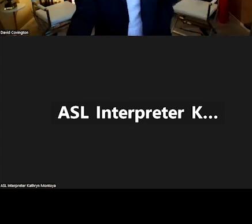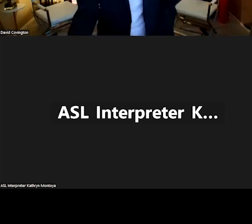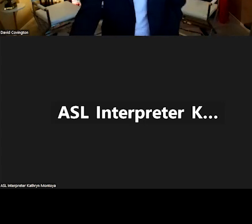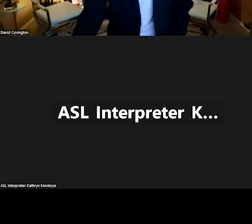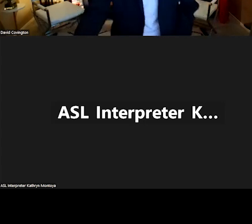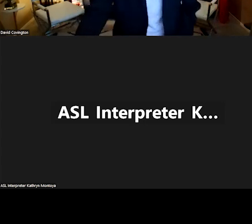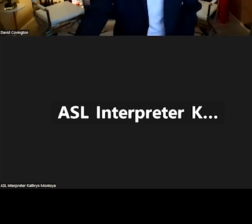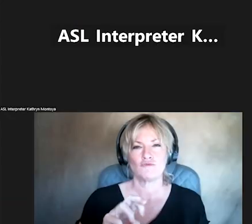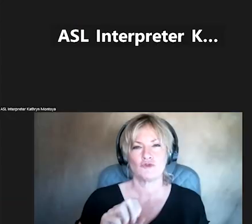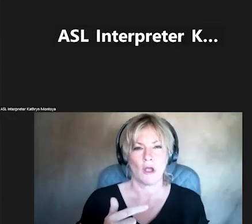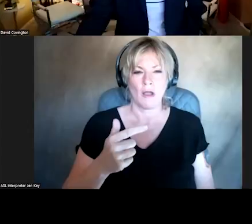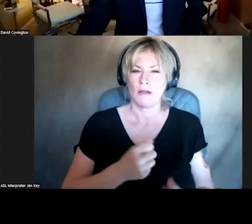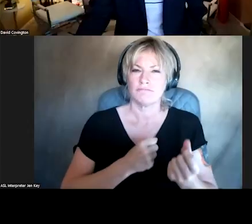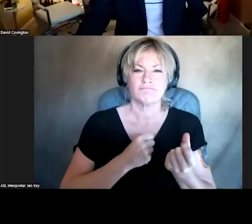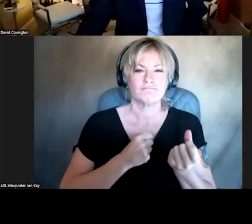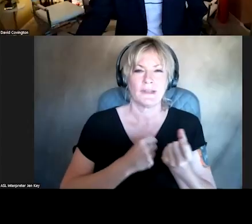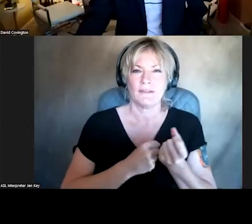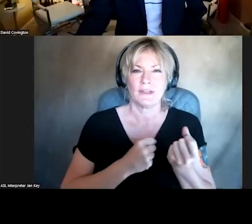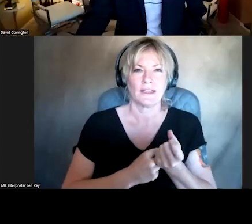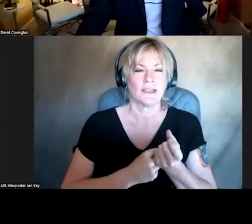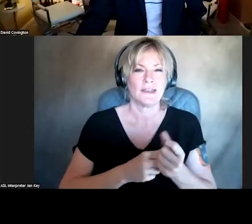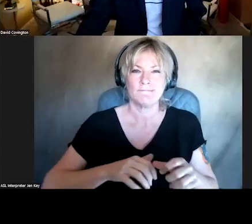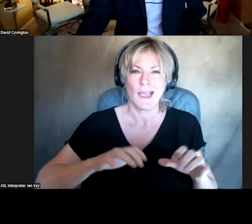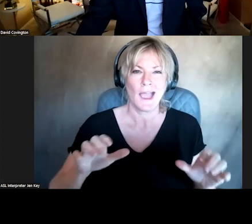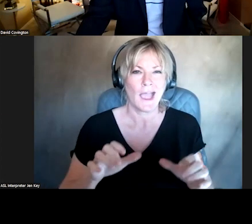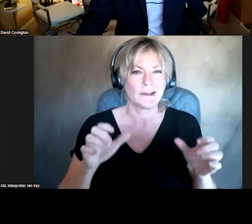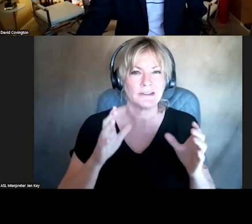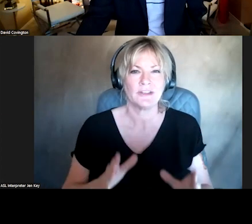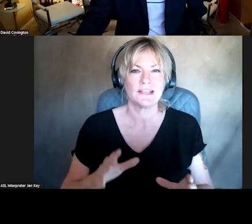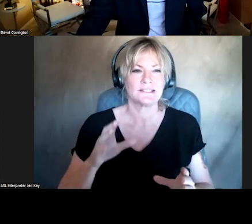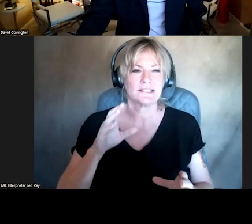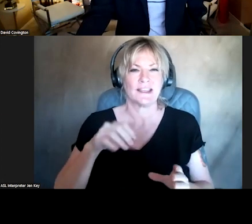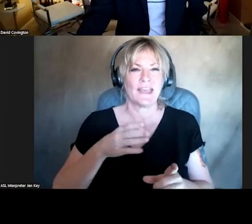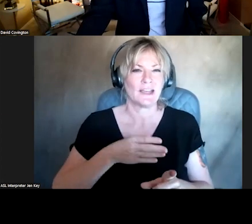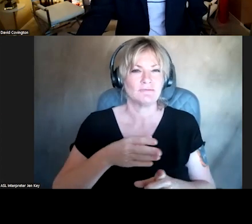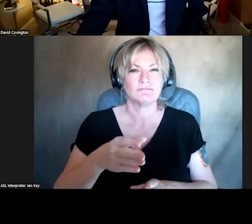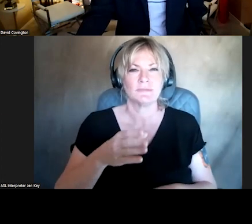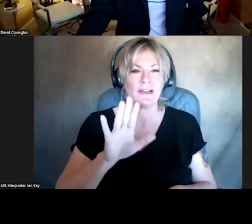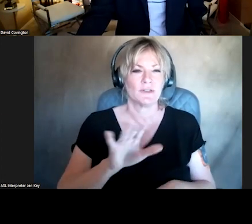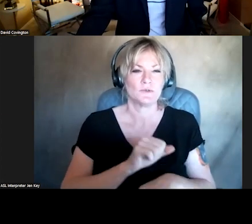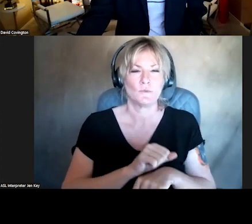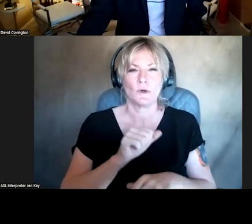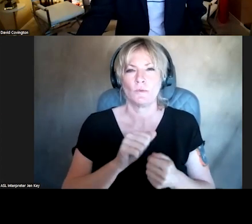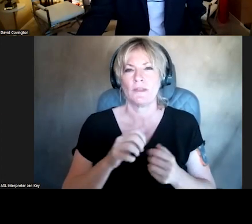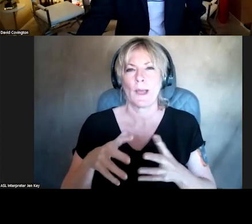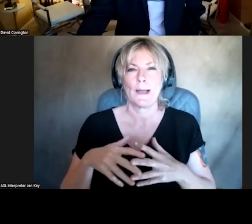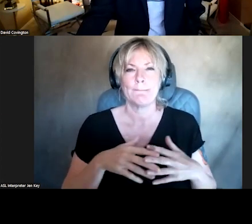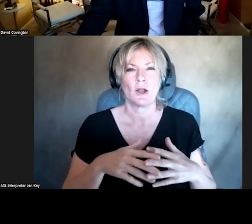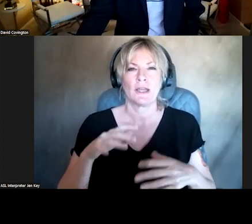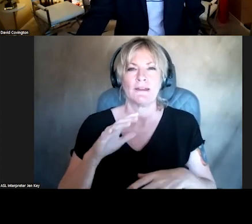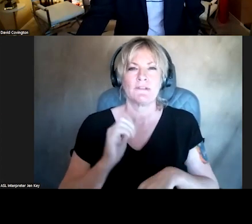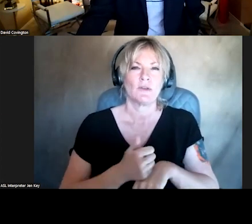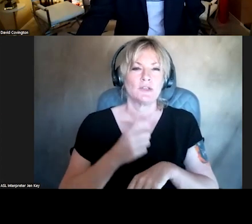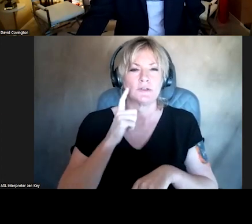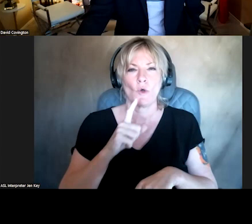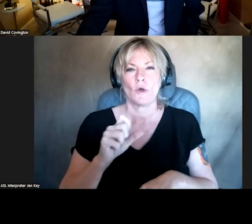been such an advocate and activist in the space of his work with the American Foundation for Suicide